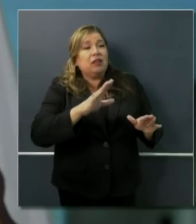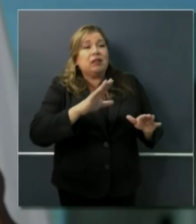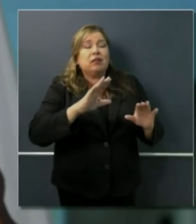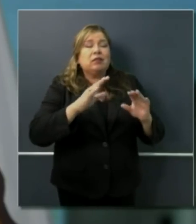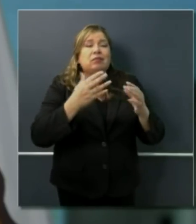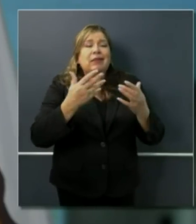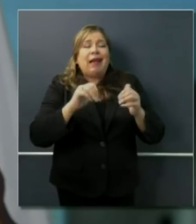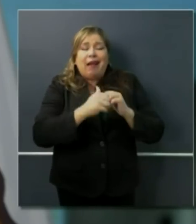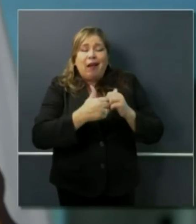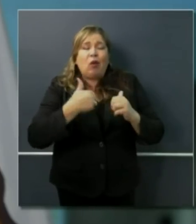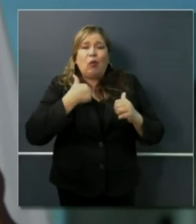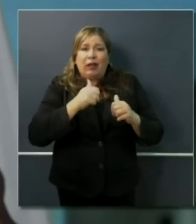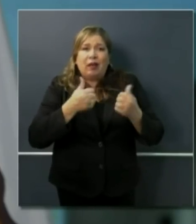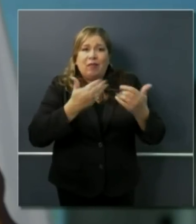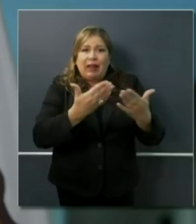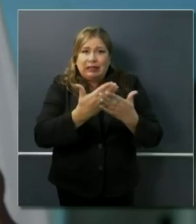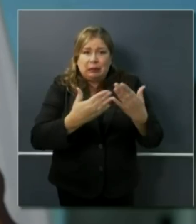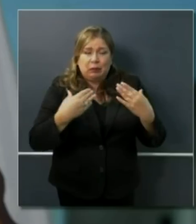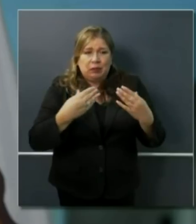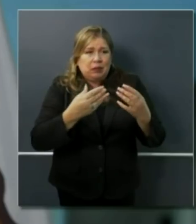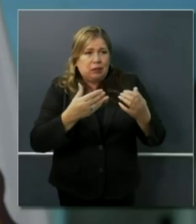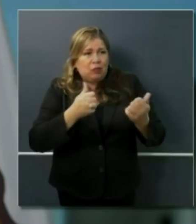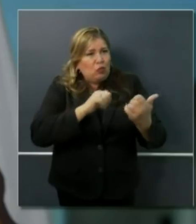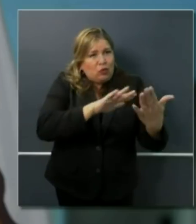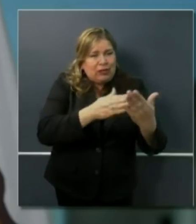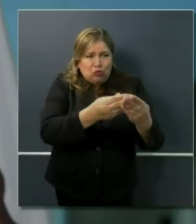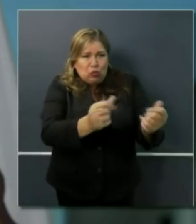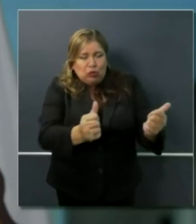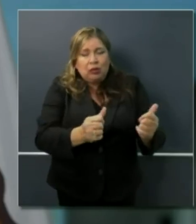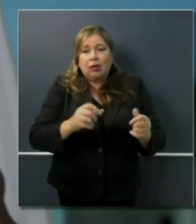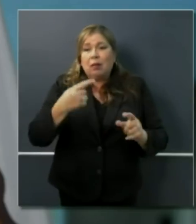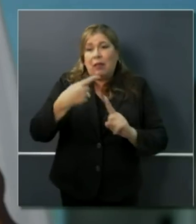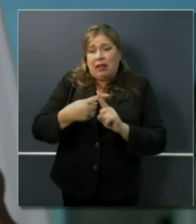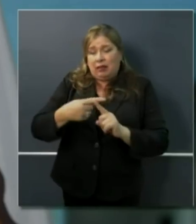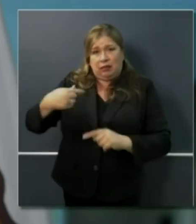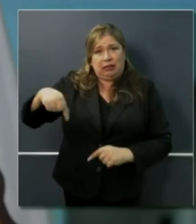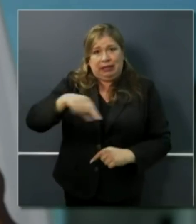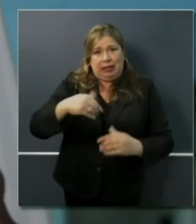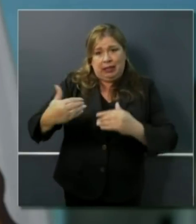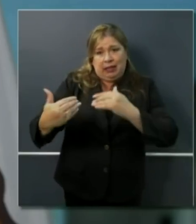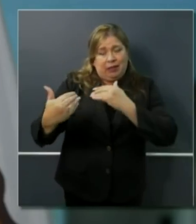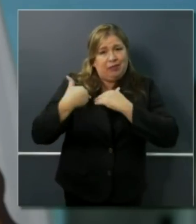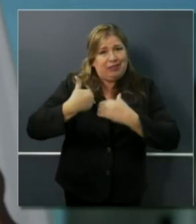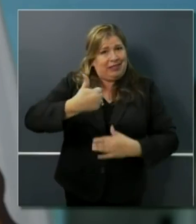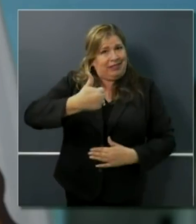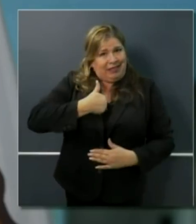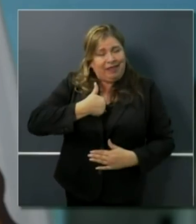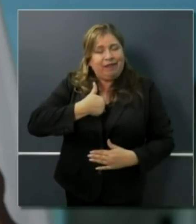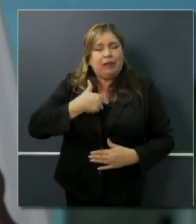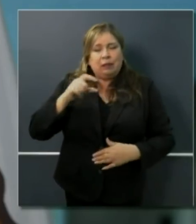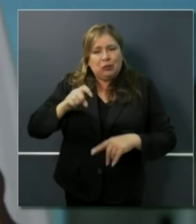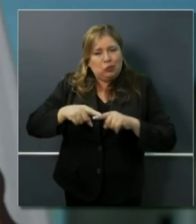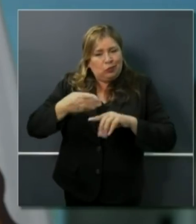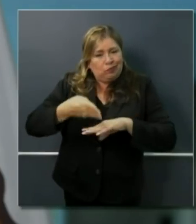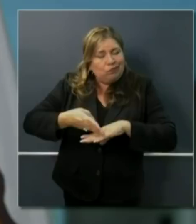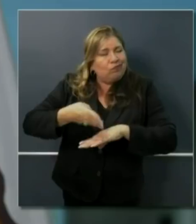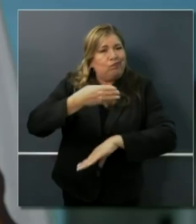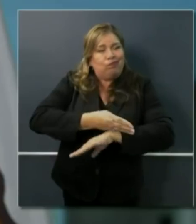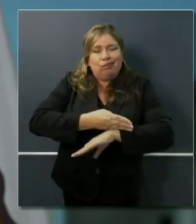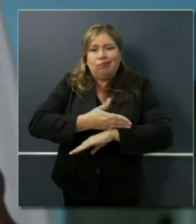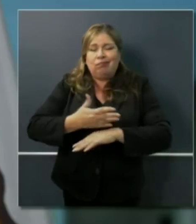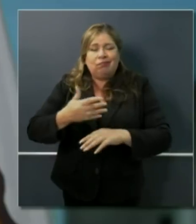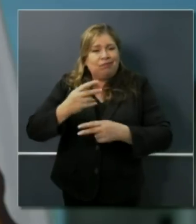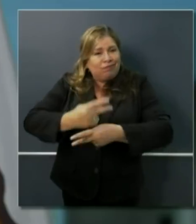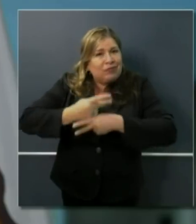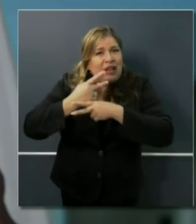individual-based solutions, it becomes incumbent upon all of us to increase our vigilance and our capacity